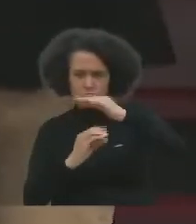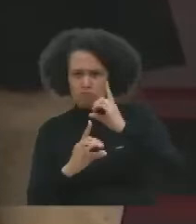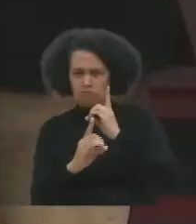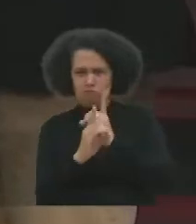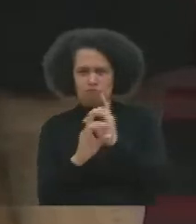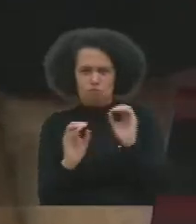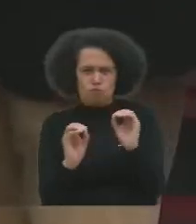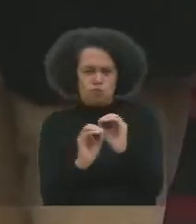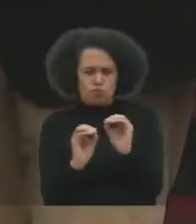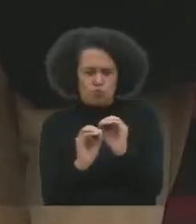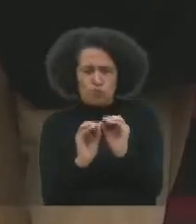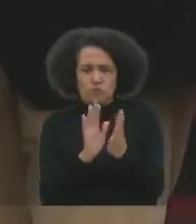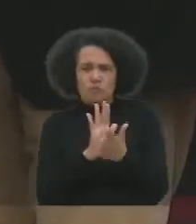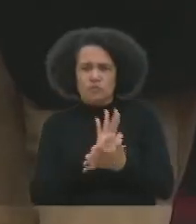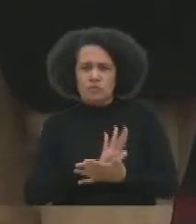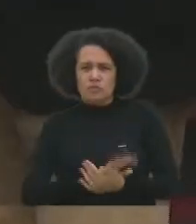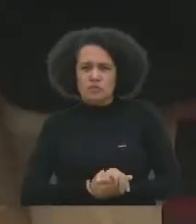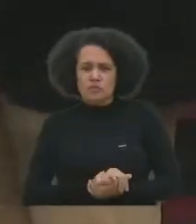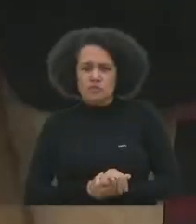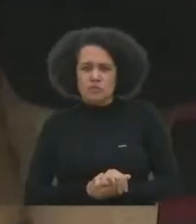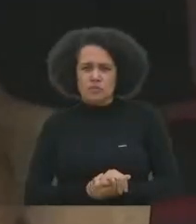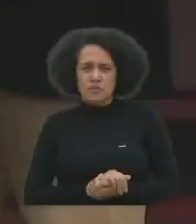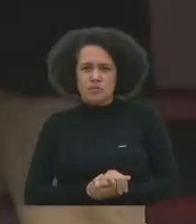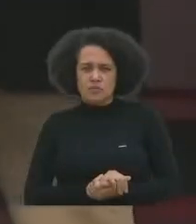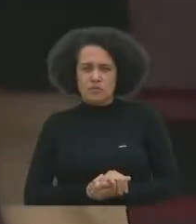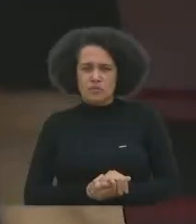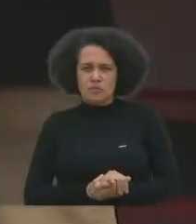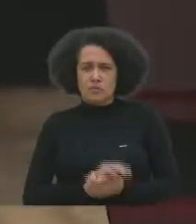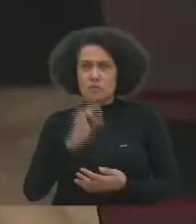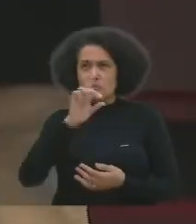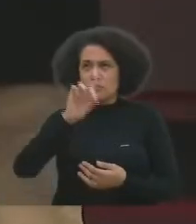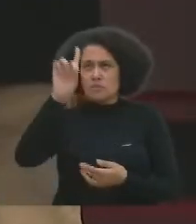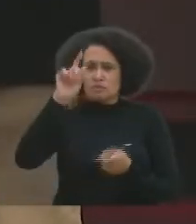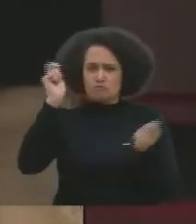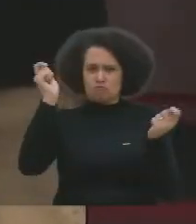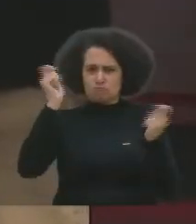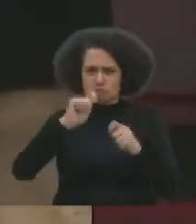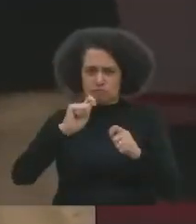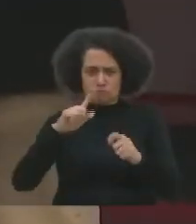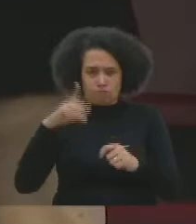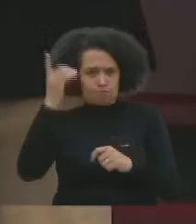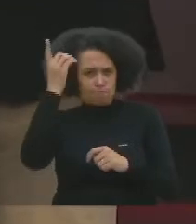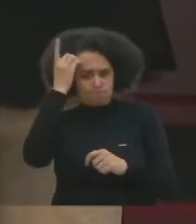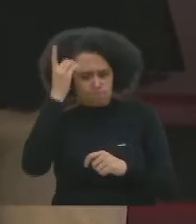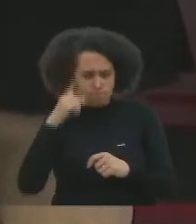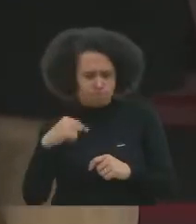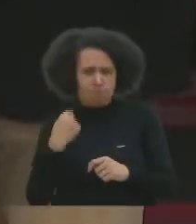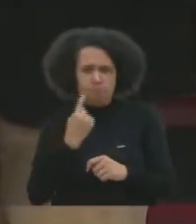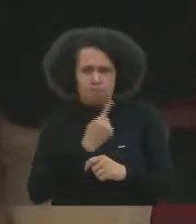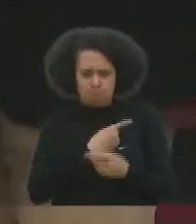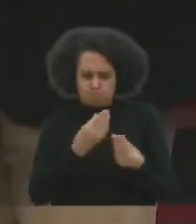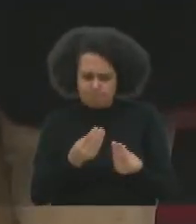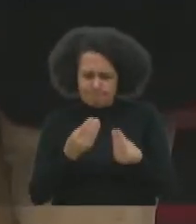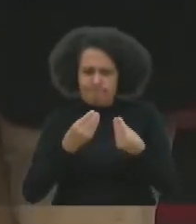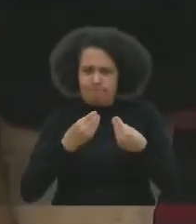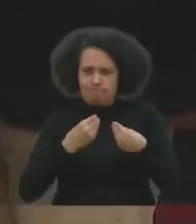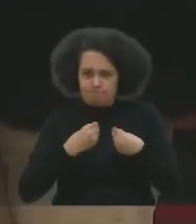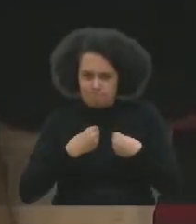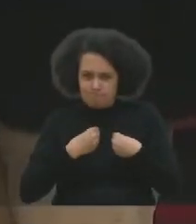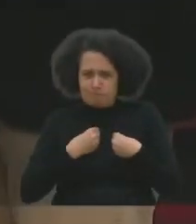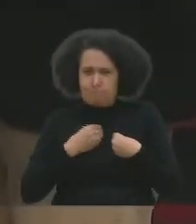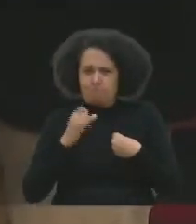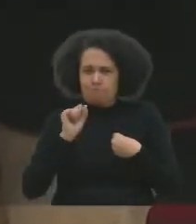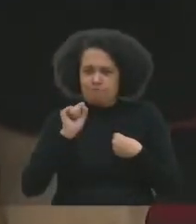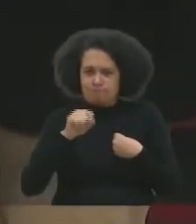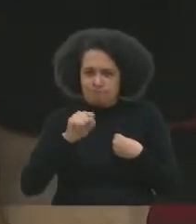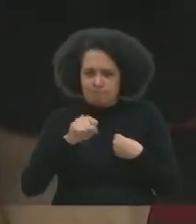God may equip us with many gifts, e Deus, ele nos capacita com muitos dons. It's only when those gifts are submitted to him and used